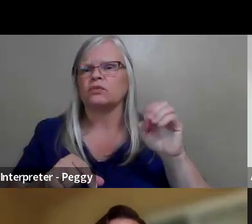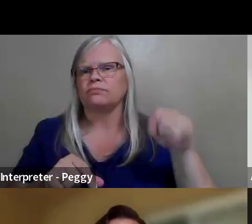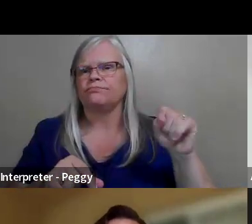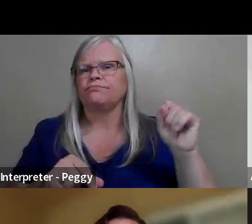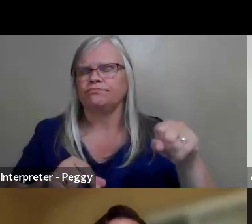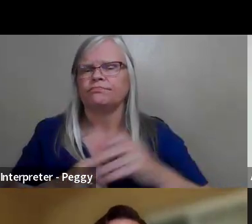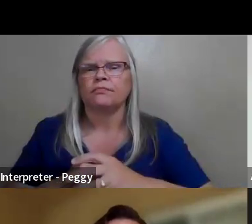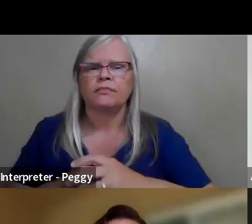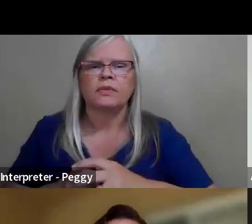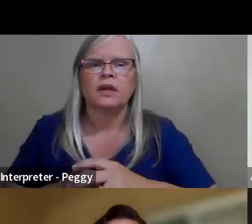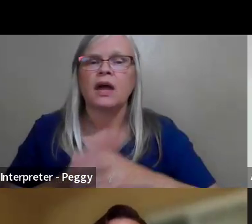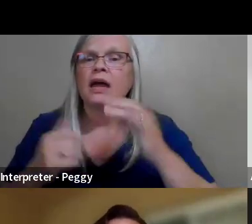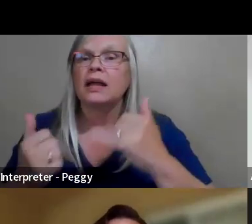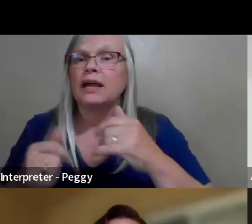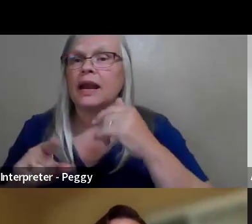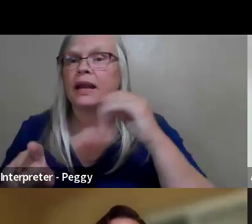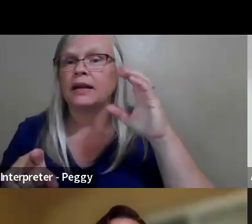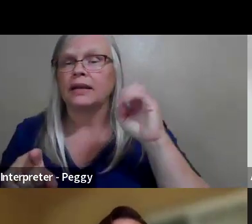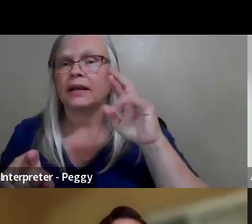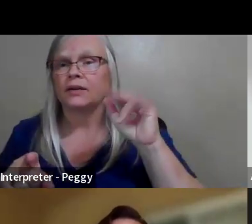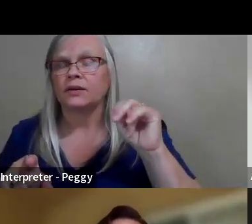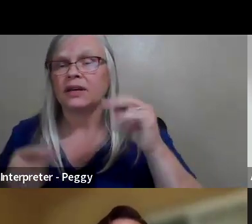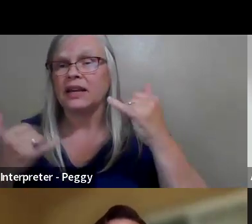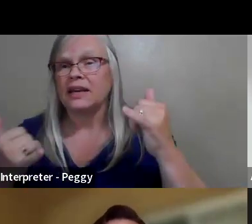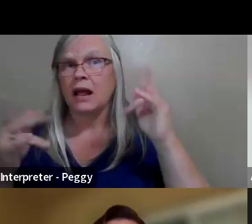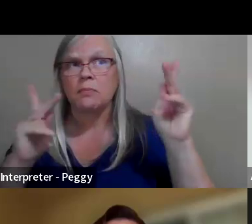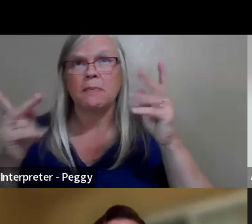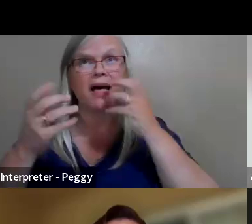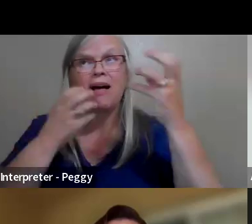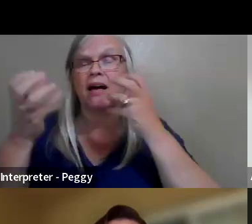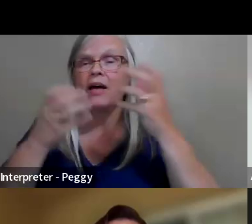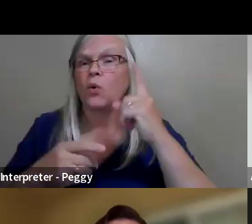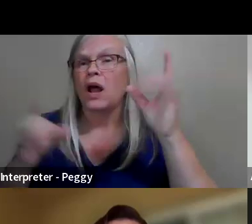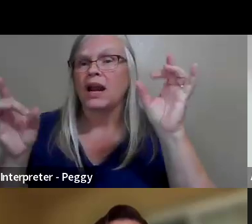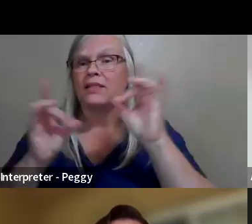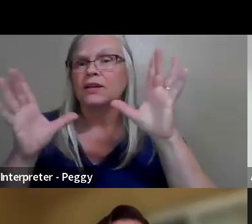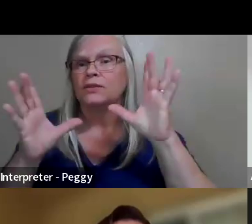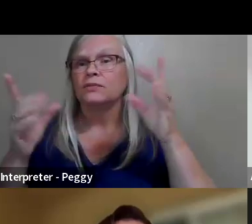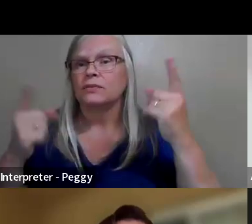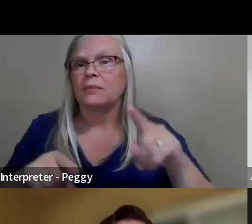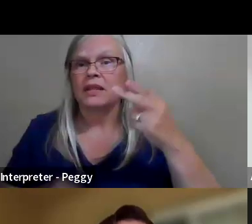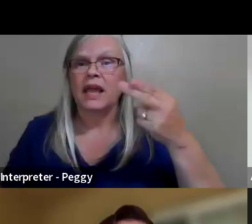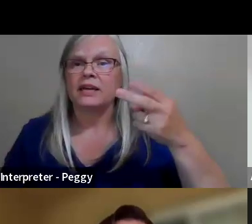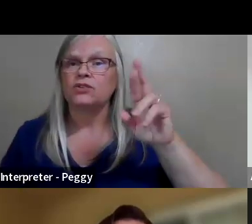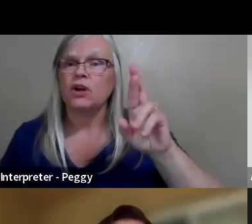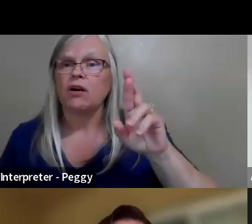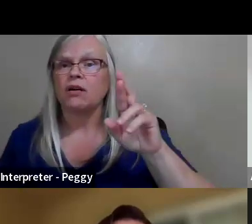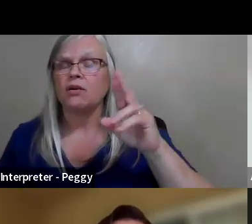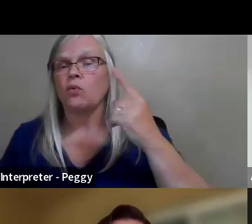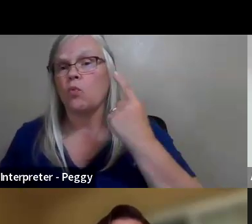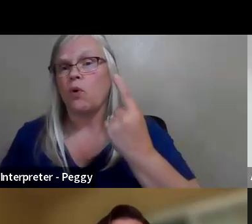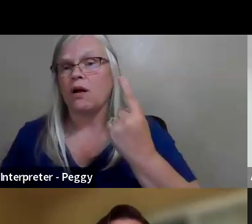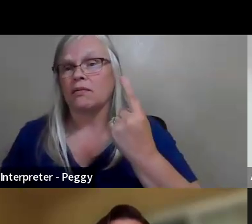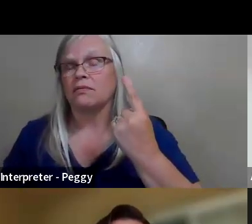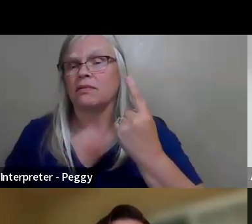Yep. in terms of public outcry, one of the tragedies of the HR1,